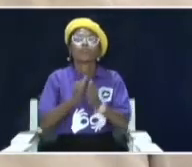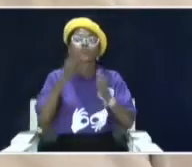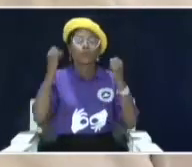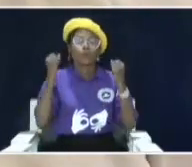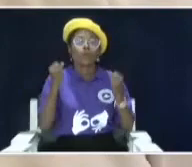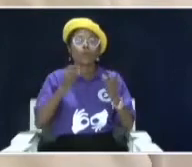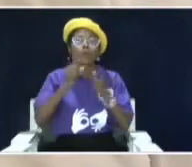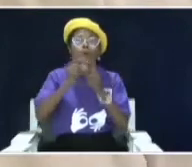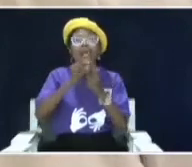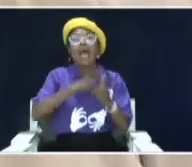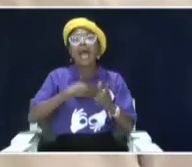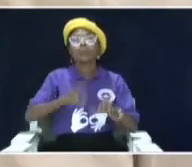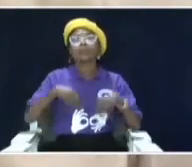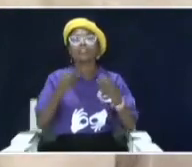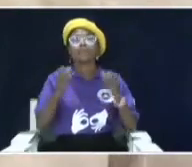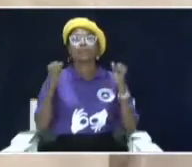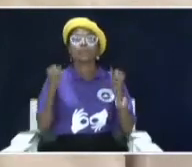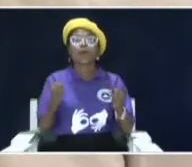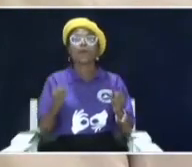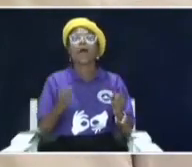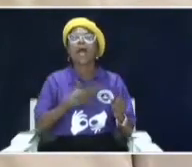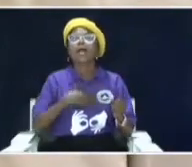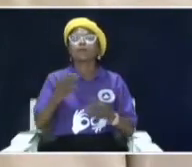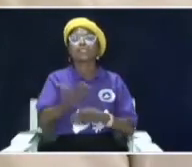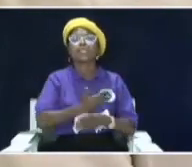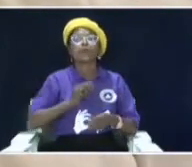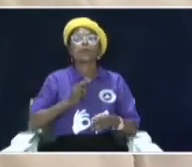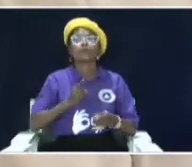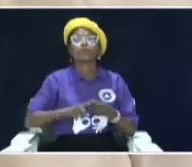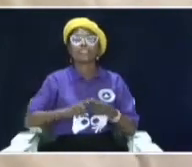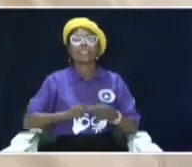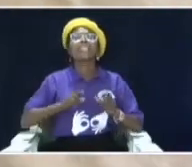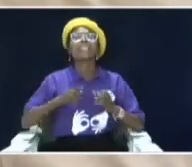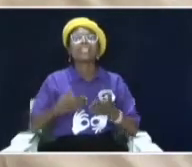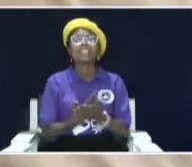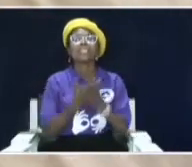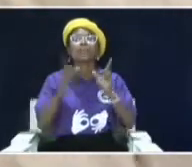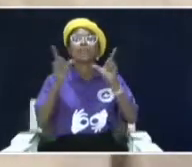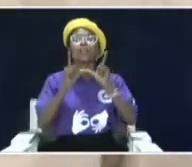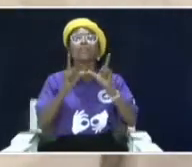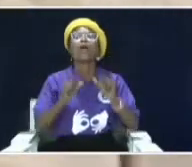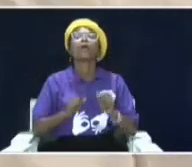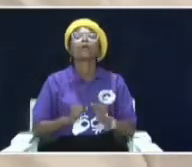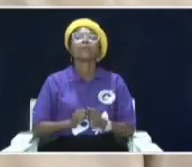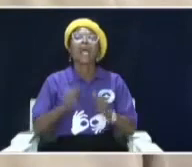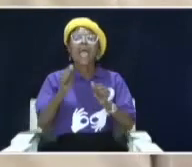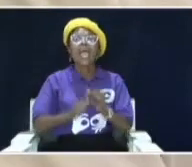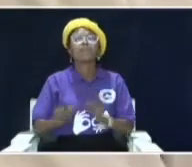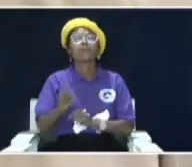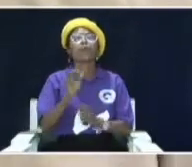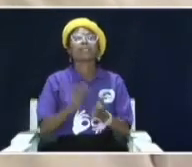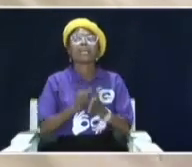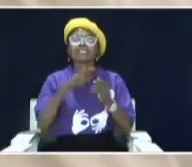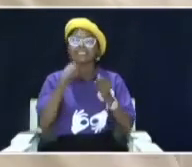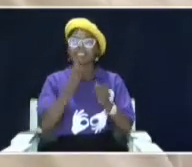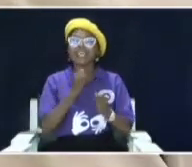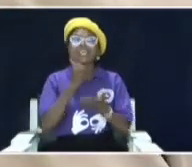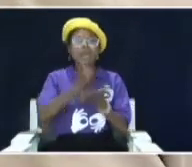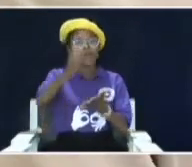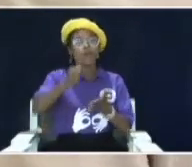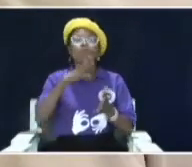your word in our hearts. And you will take us to the new level. And everyone saying amen, we experience your